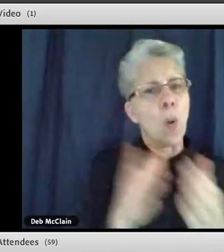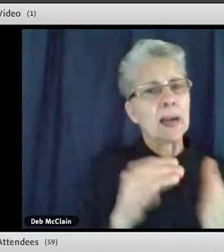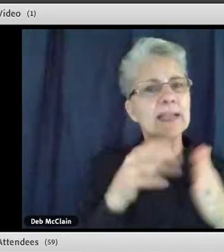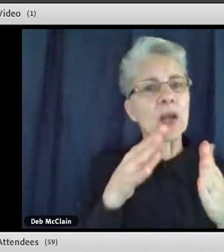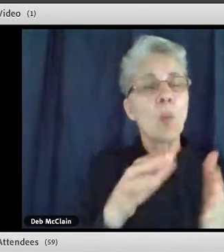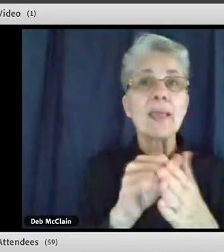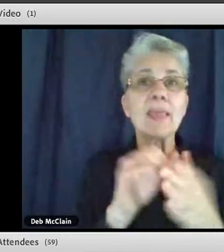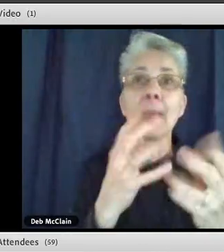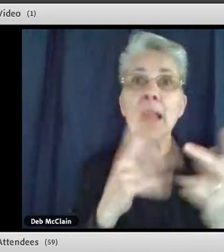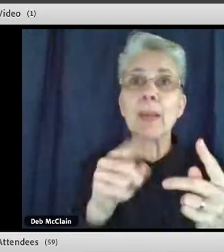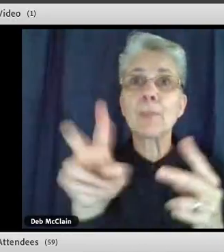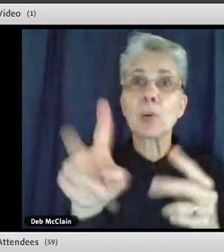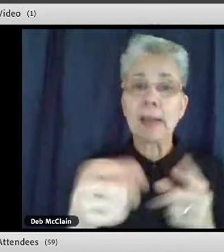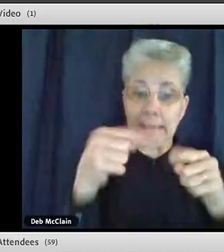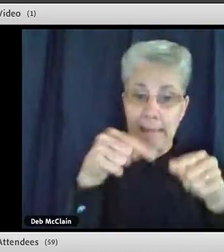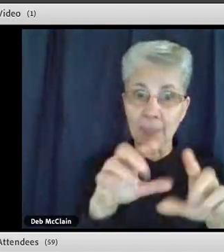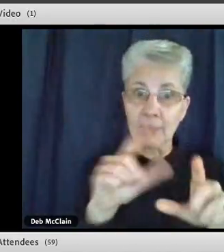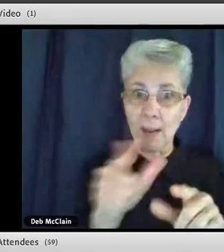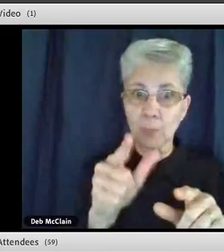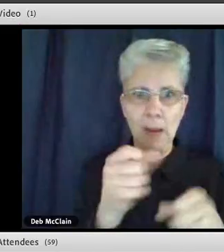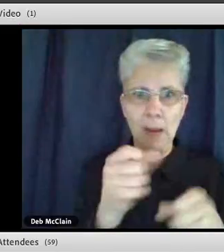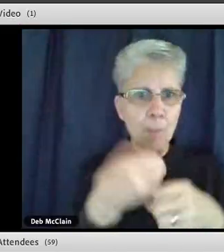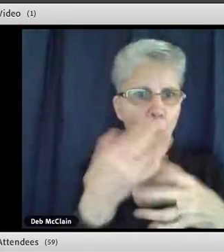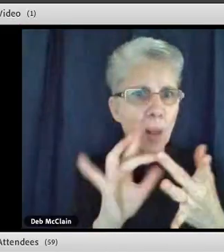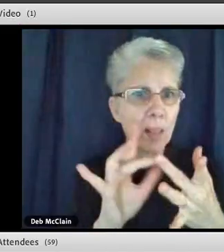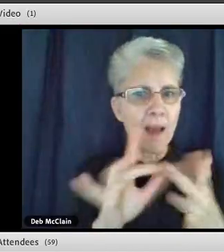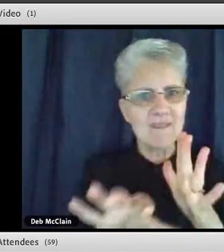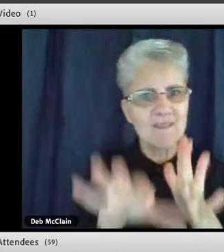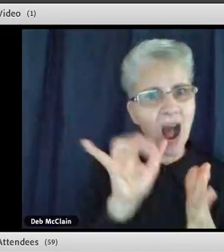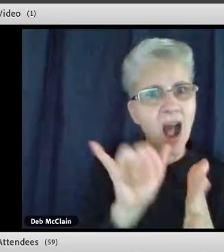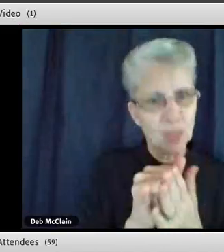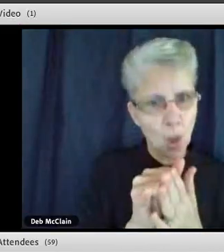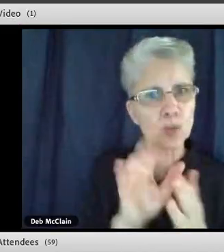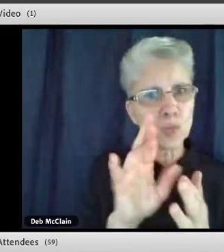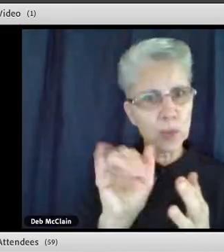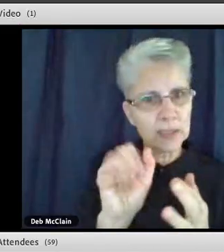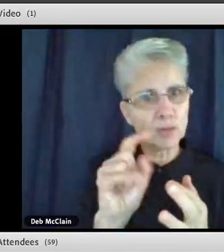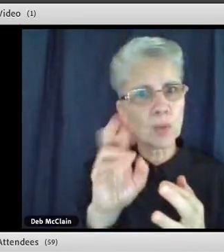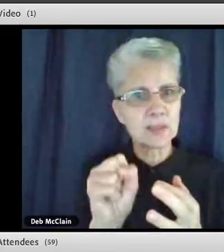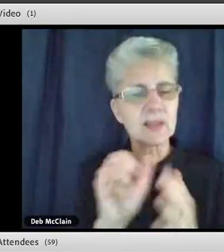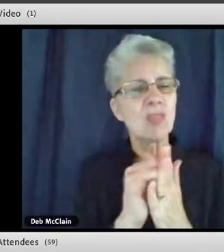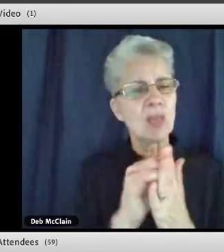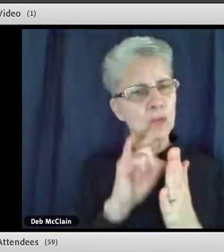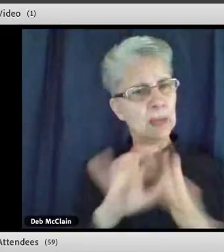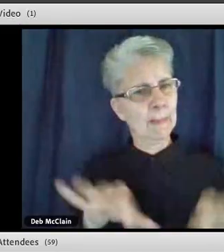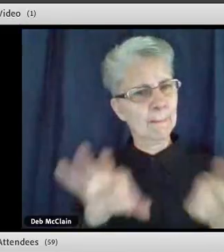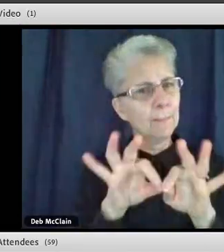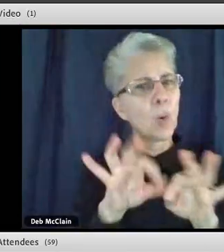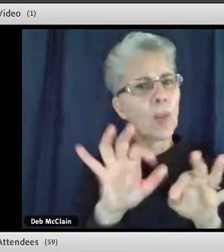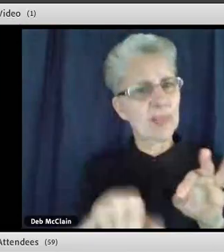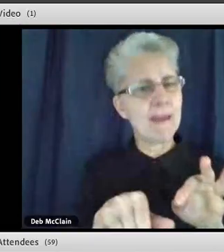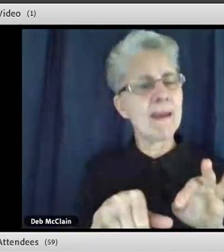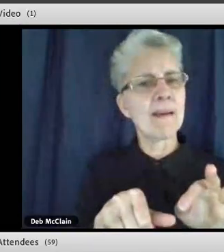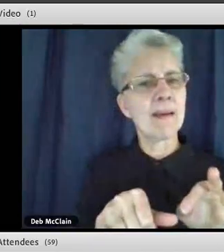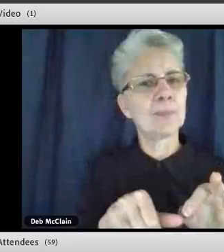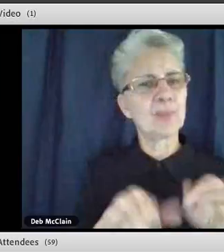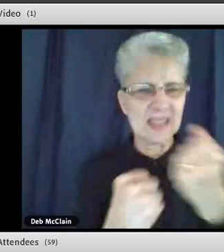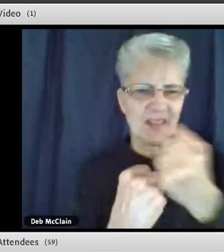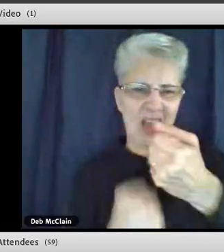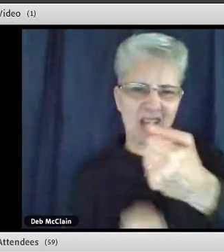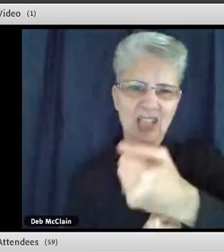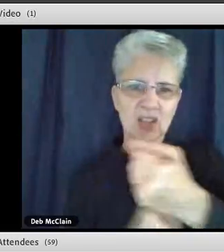to find and utilize those resources, right? So, so that's really kind of once again the foundation